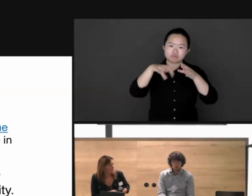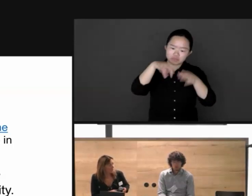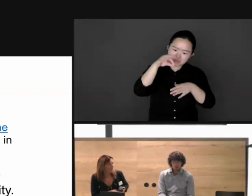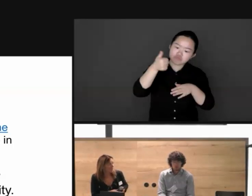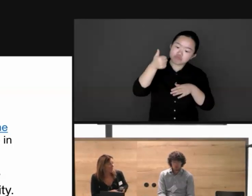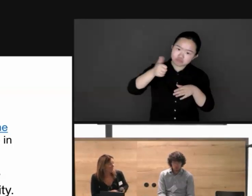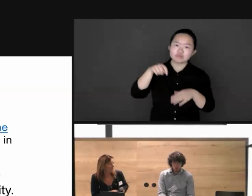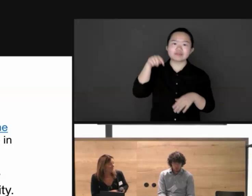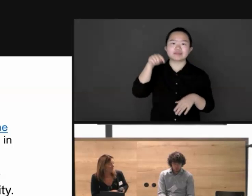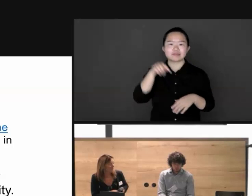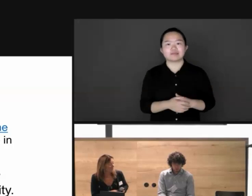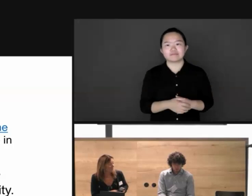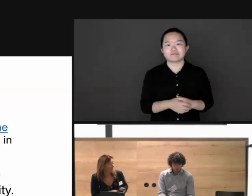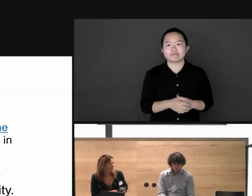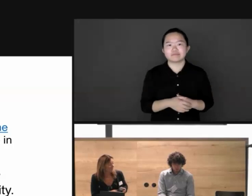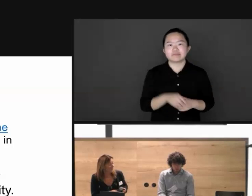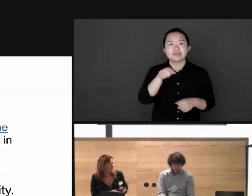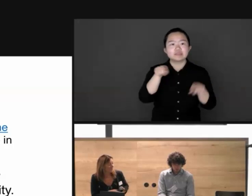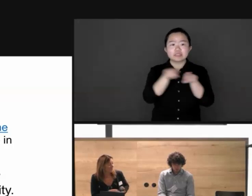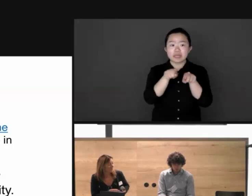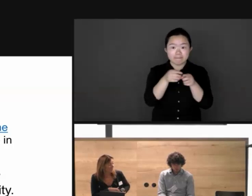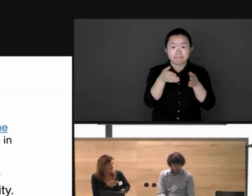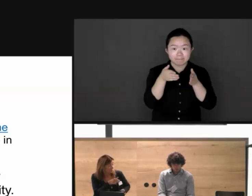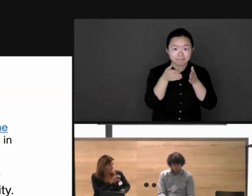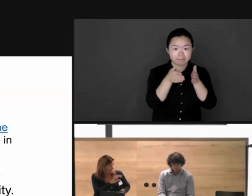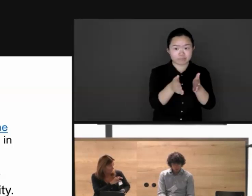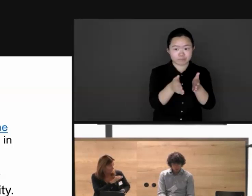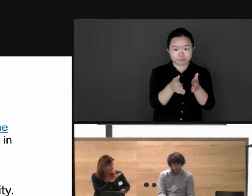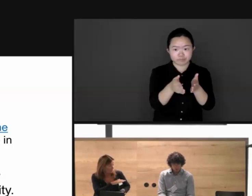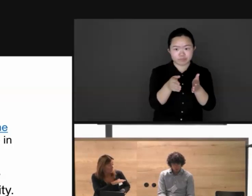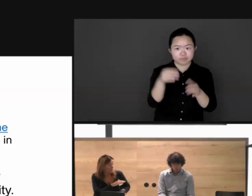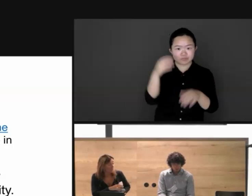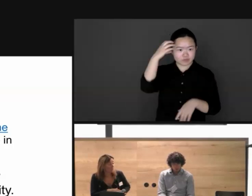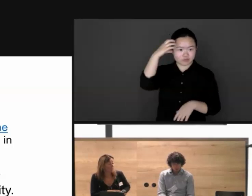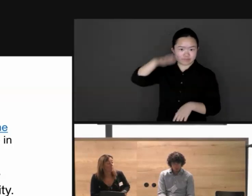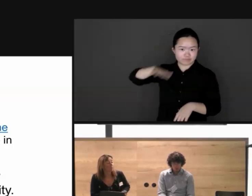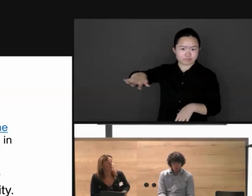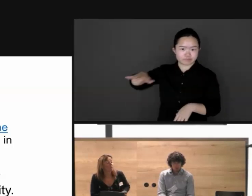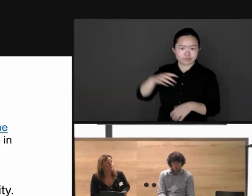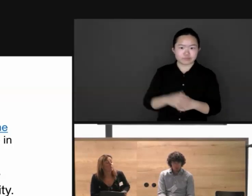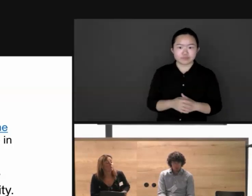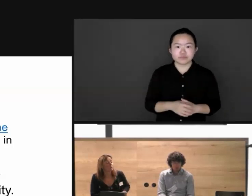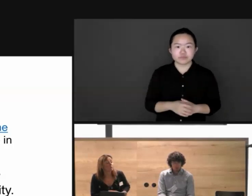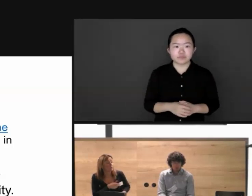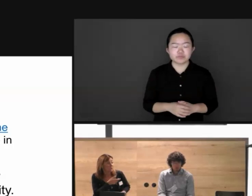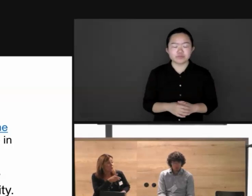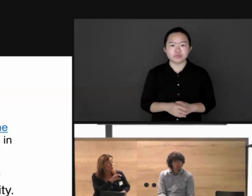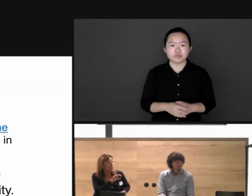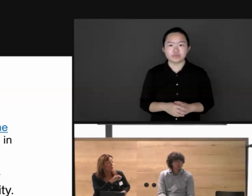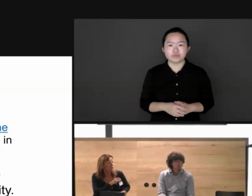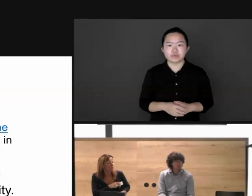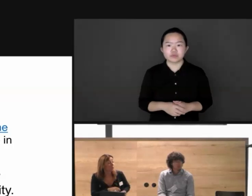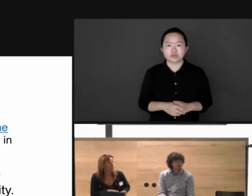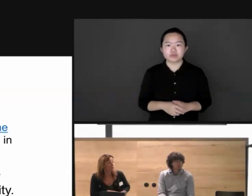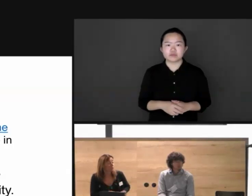included in it. In addition, the authority is unable to provide an overview of how much Estonian